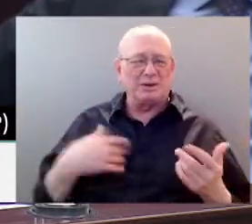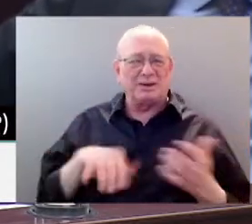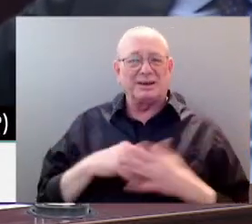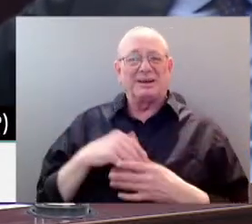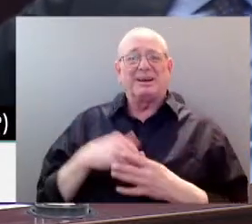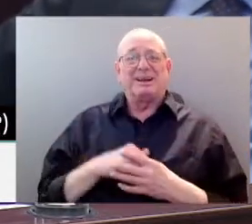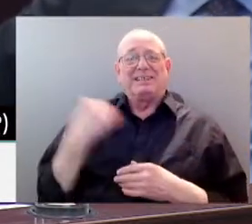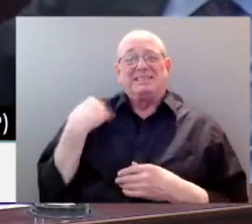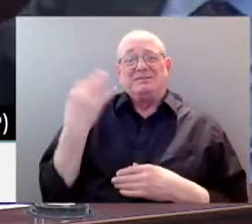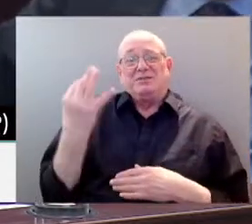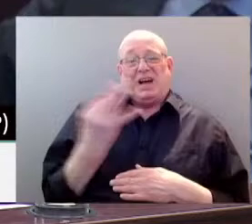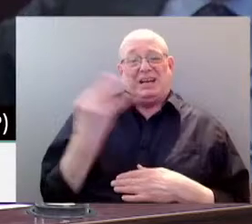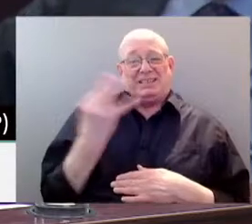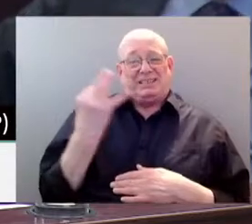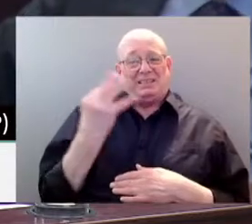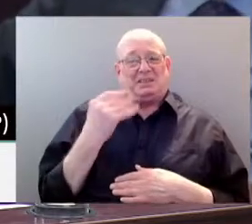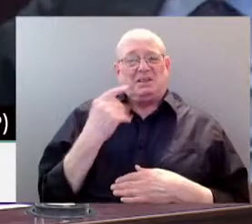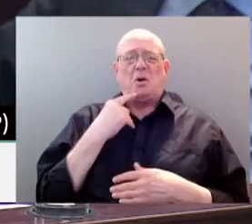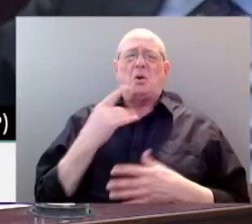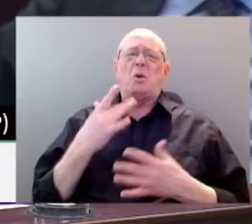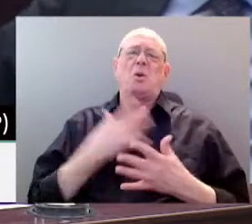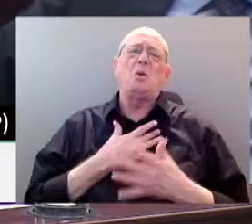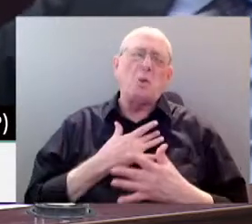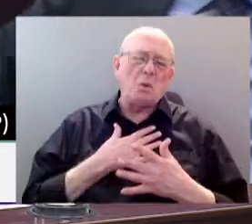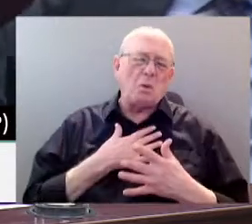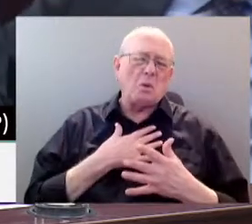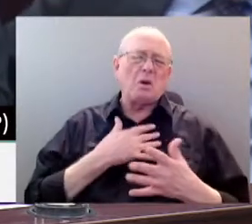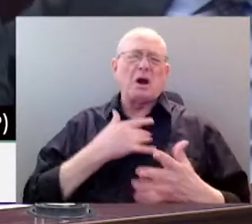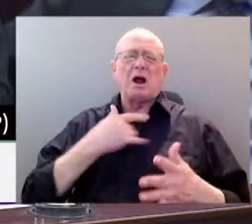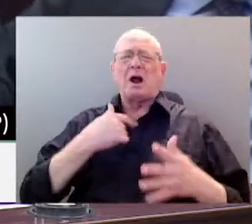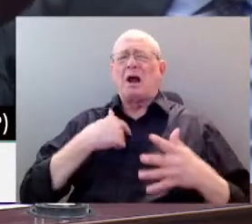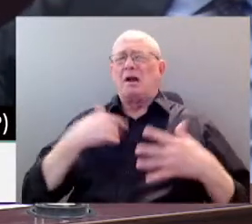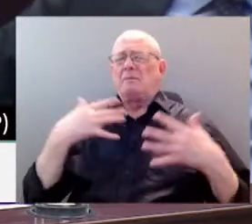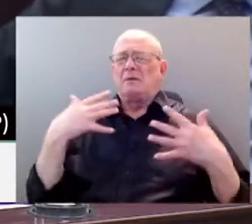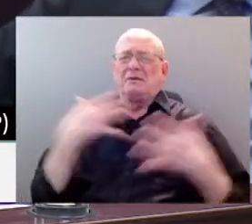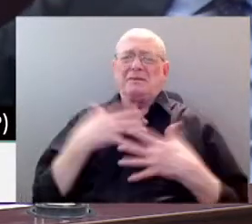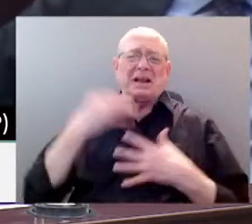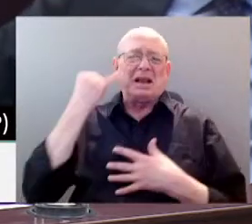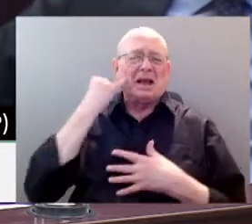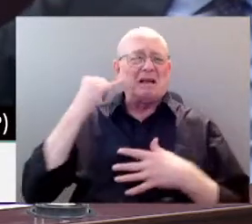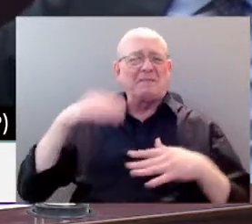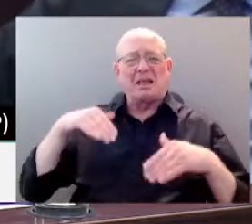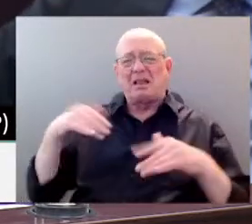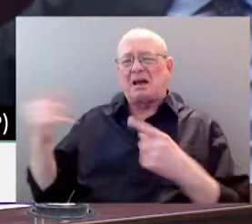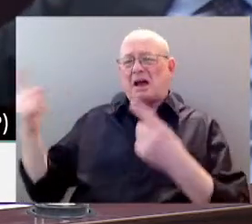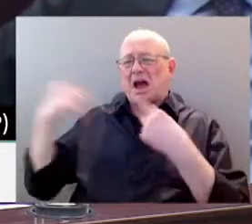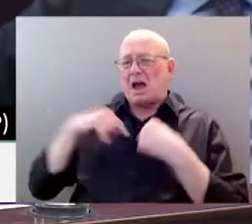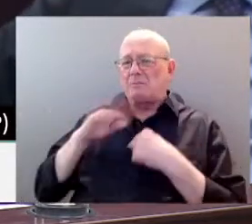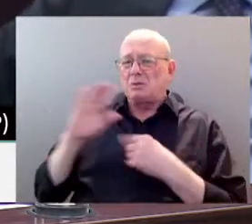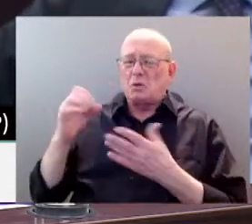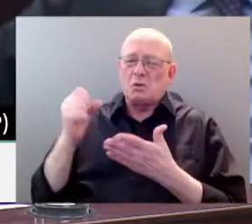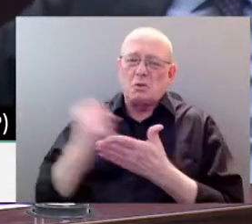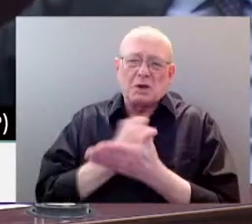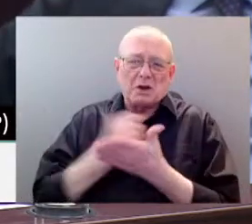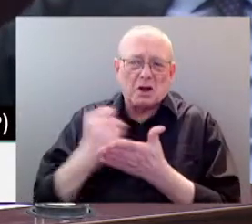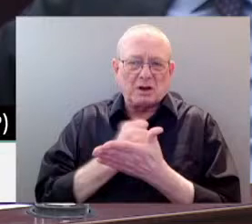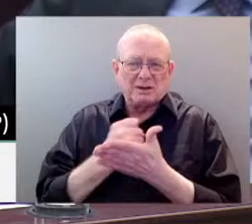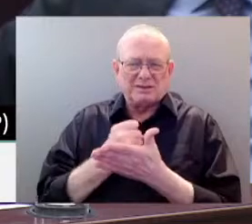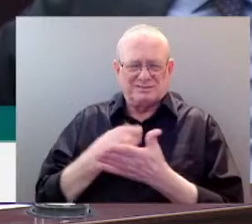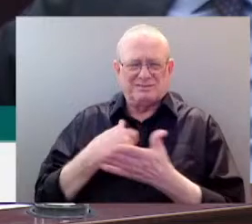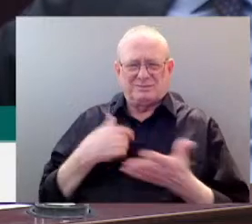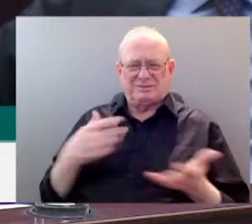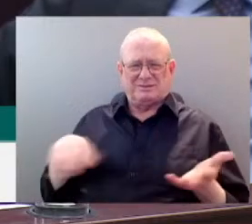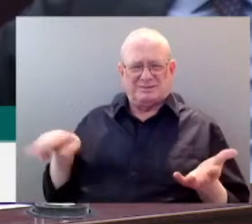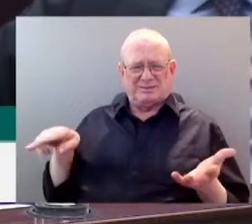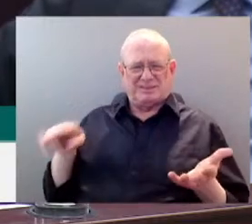to those poor poor folks end quote if they hadn't come in with their credit card well Mr Speaker I'm shuddering at what did happen